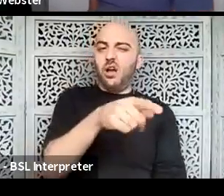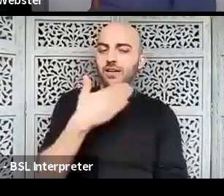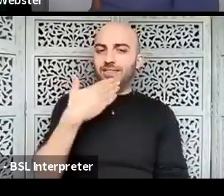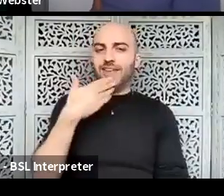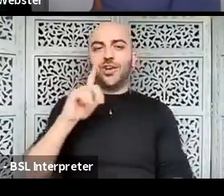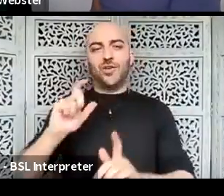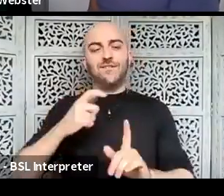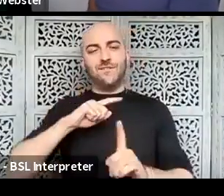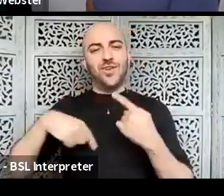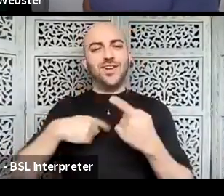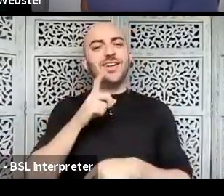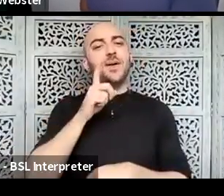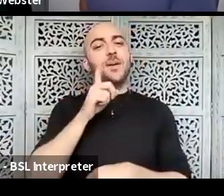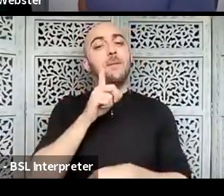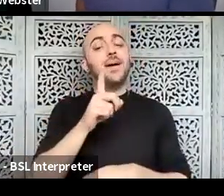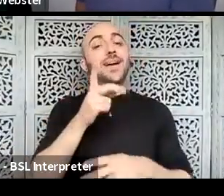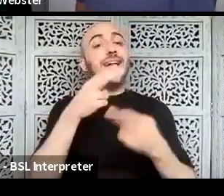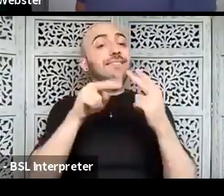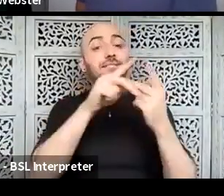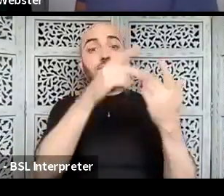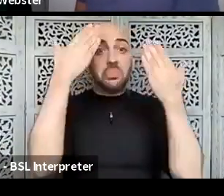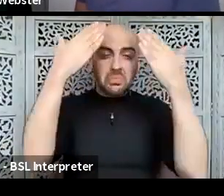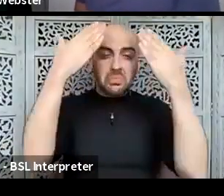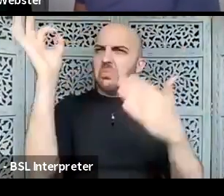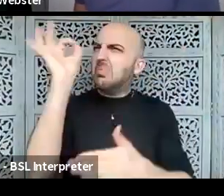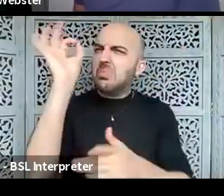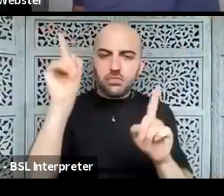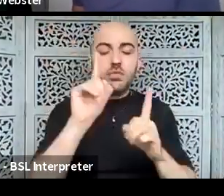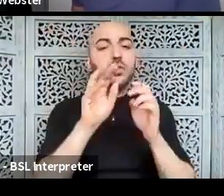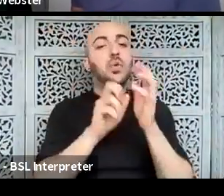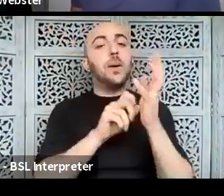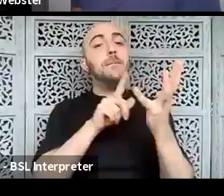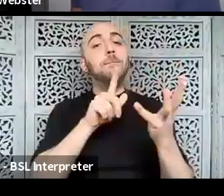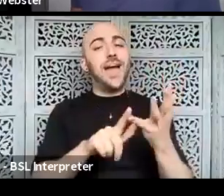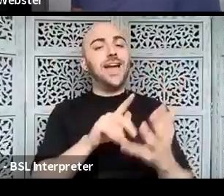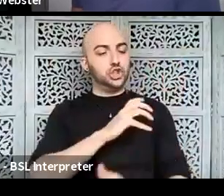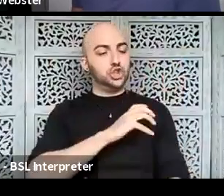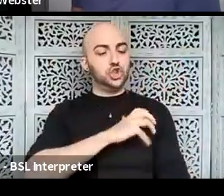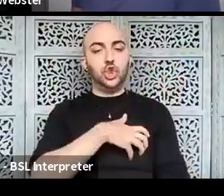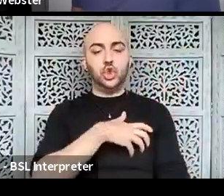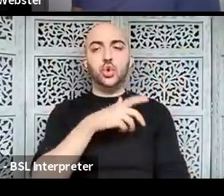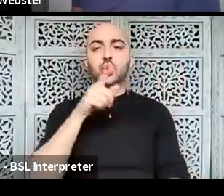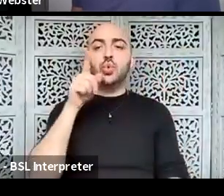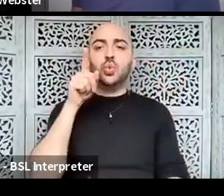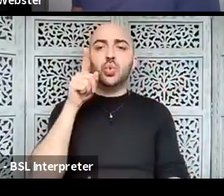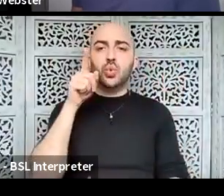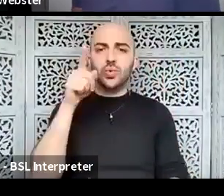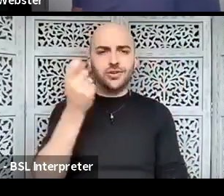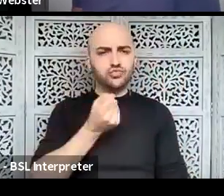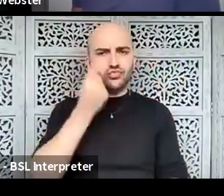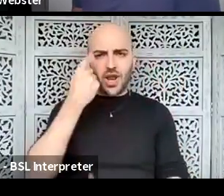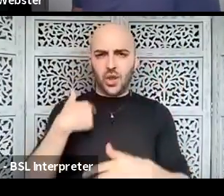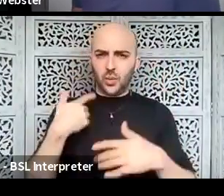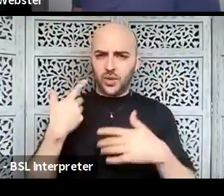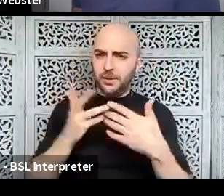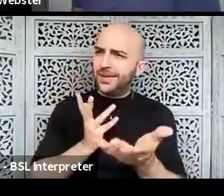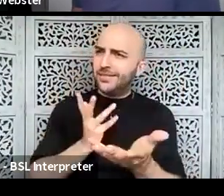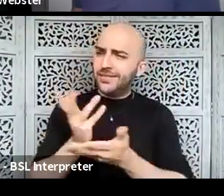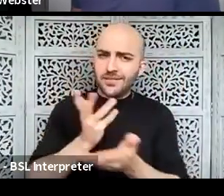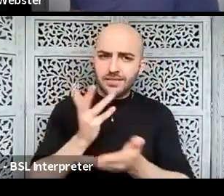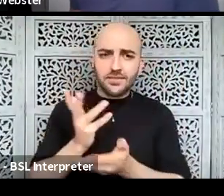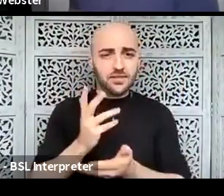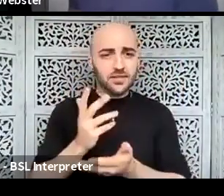don't know, basically Beck2 realised after we had a few conversations with them, and I've been